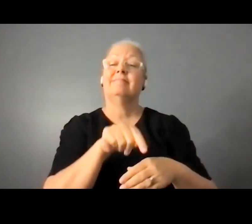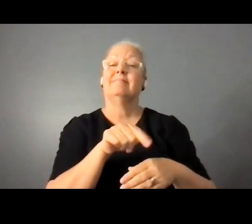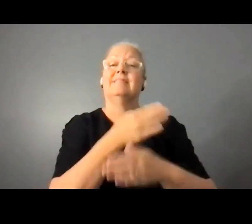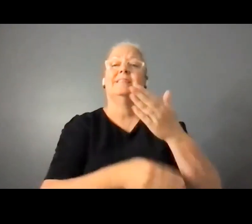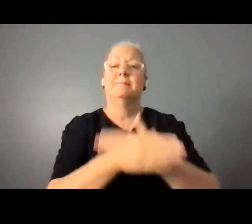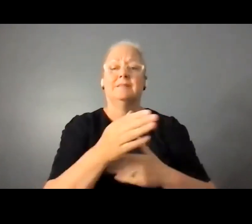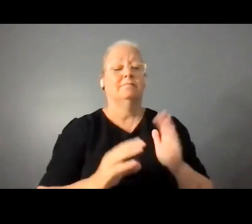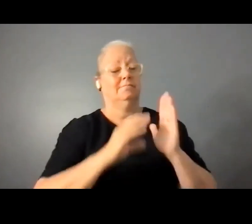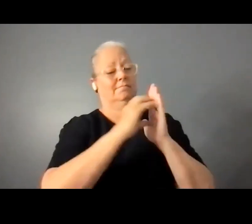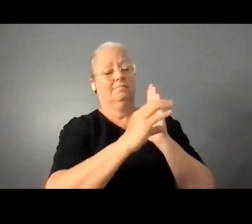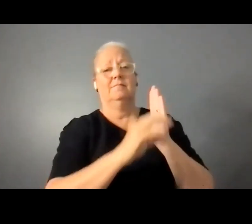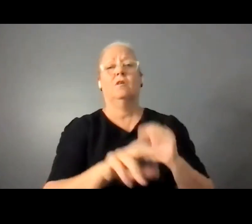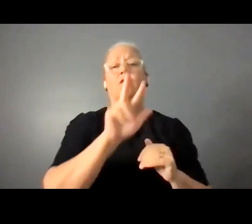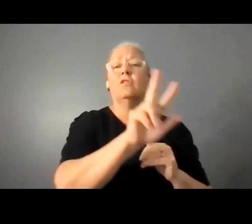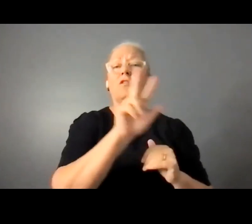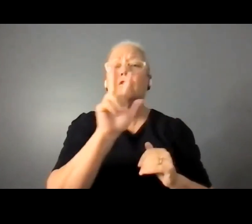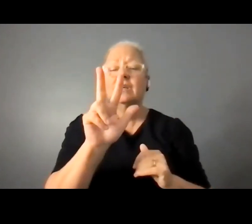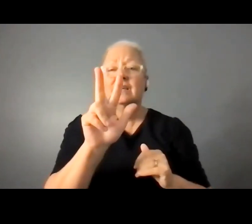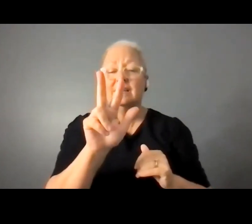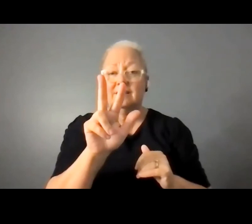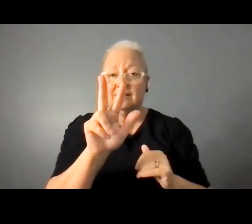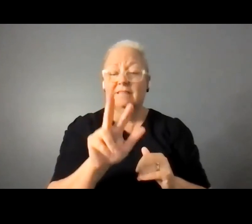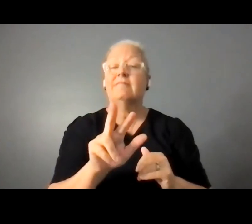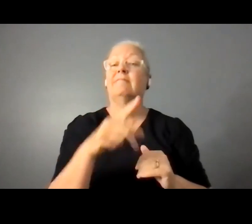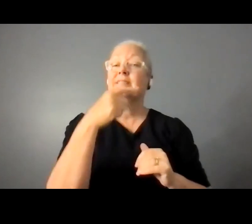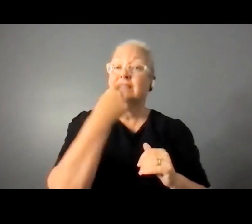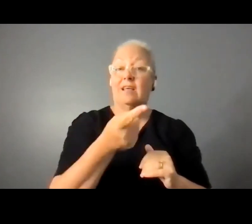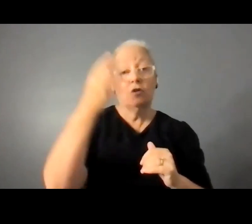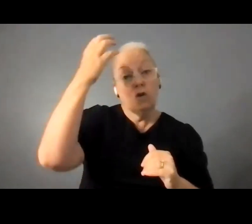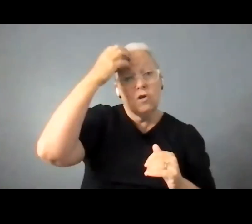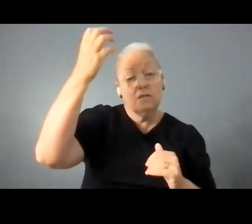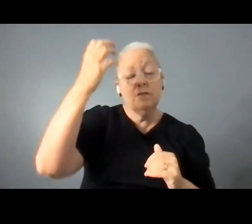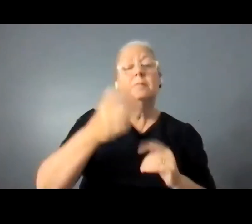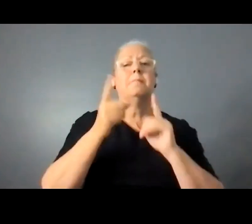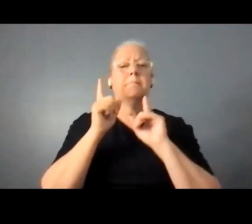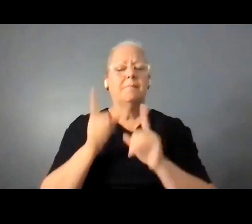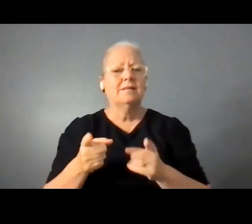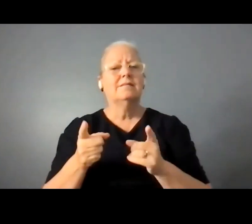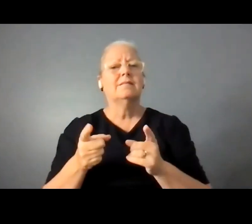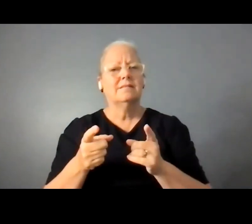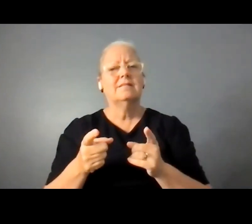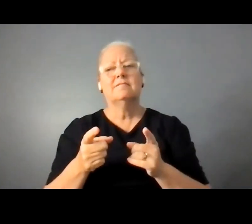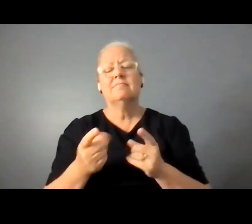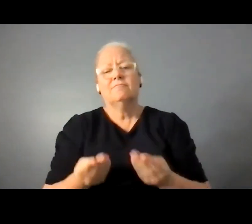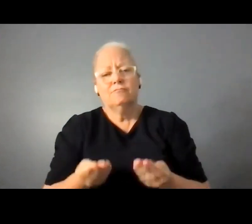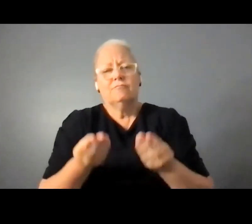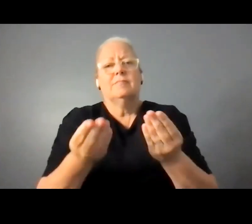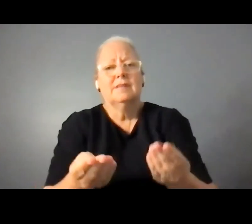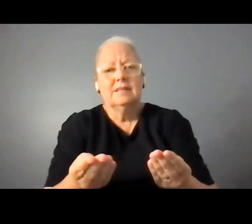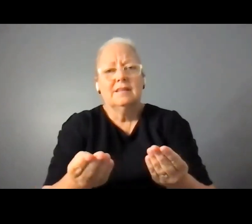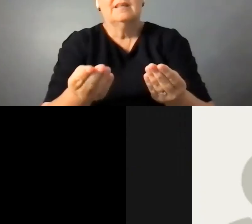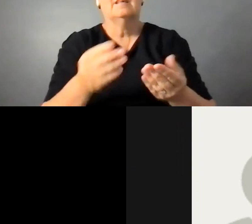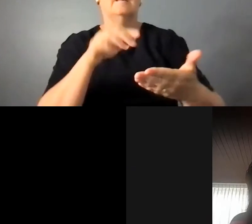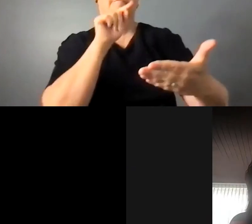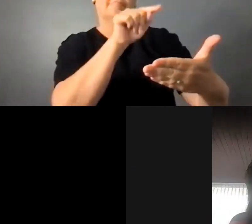33 of the states says that the state should apply the same measures through instruments as